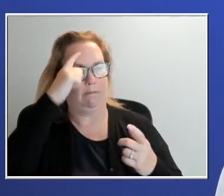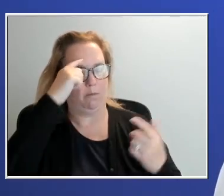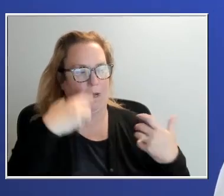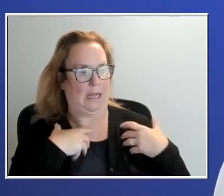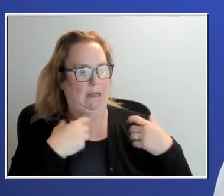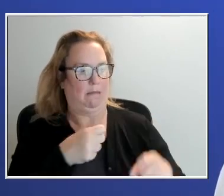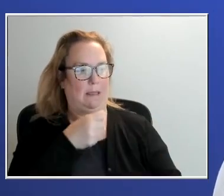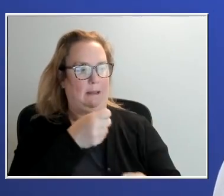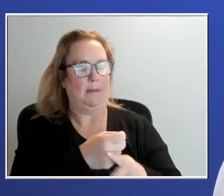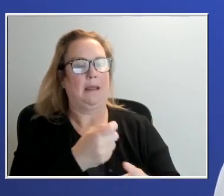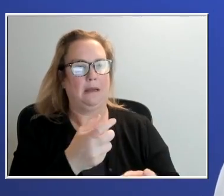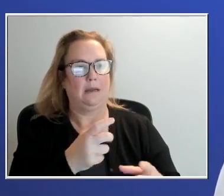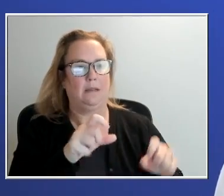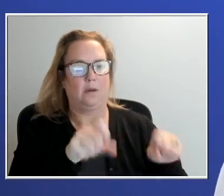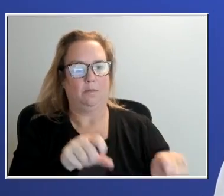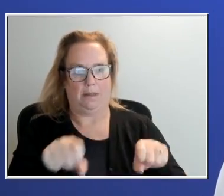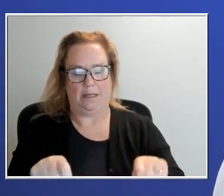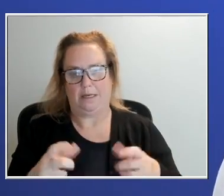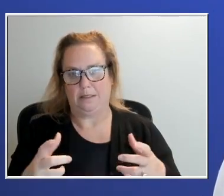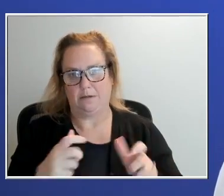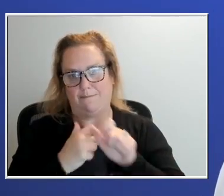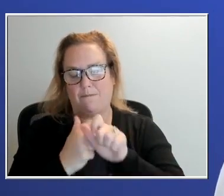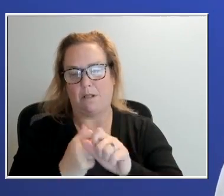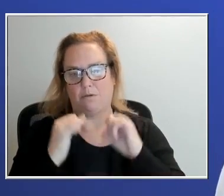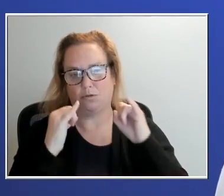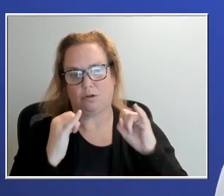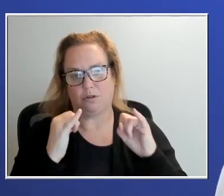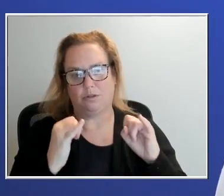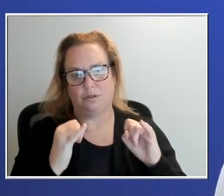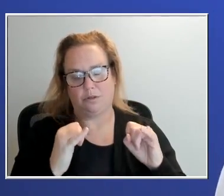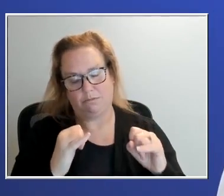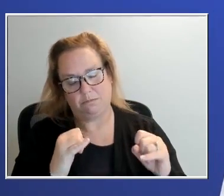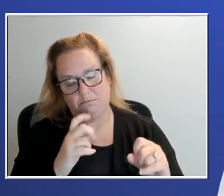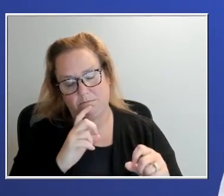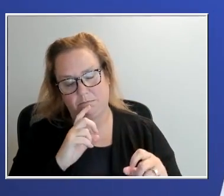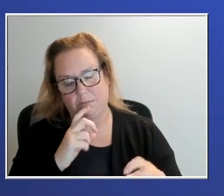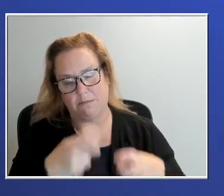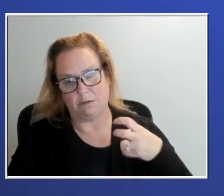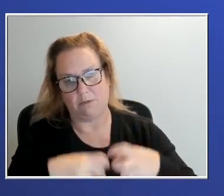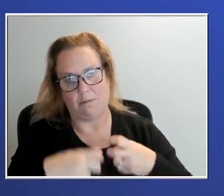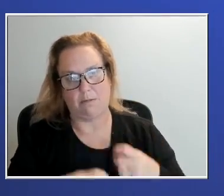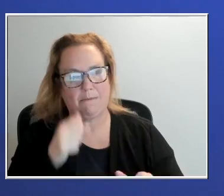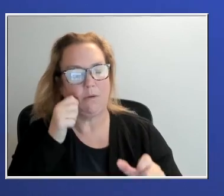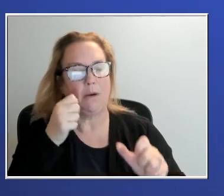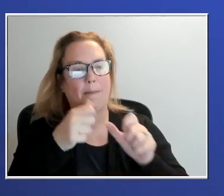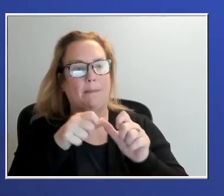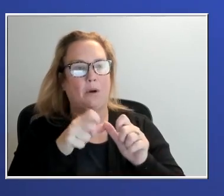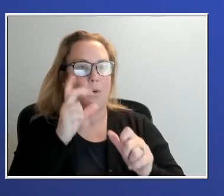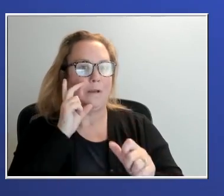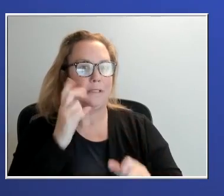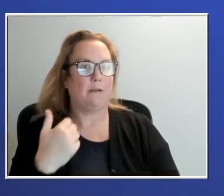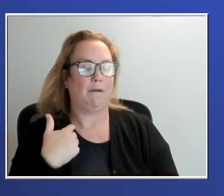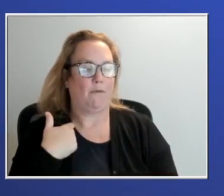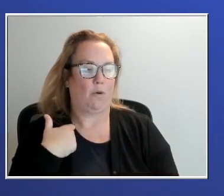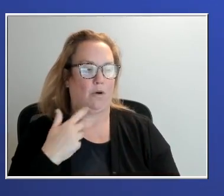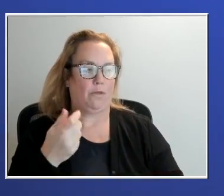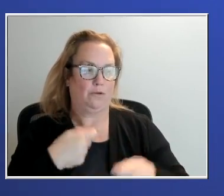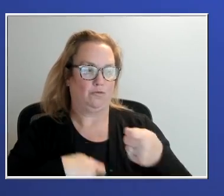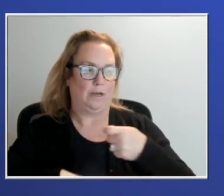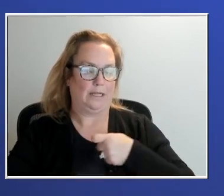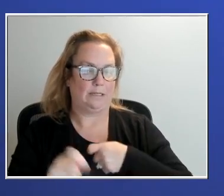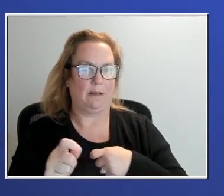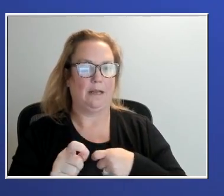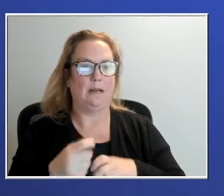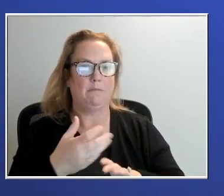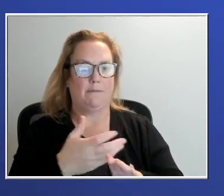their ability to follow instructions. So then it becomes a big issue, but we have to remember we are seeing them before transplant, and what they are before